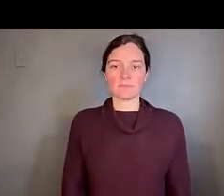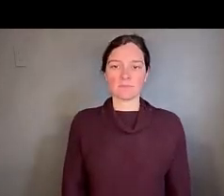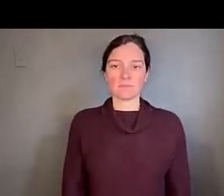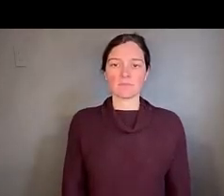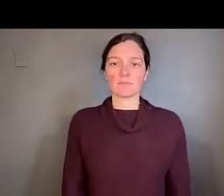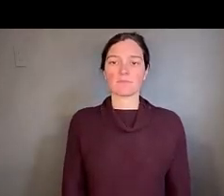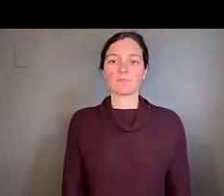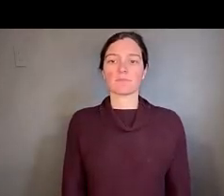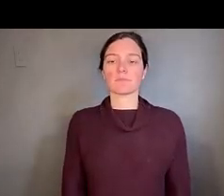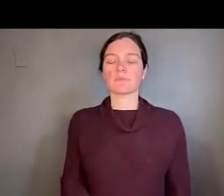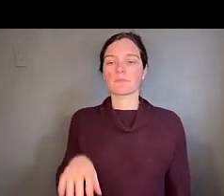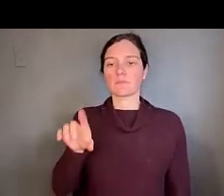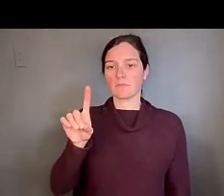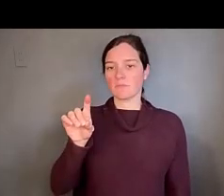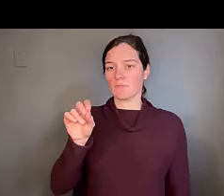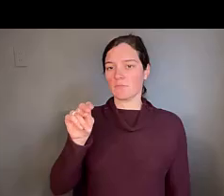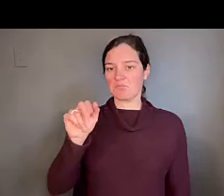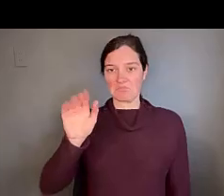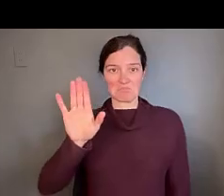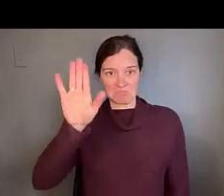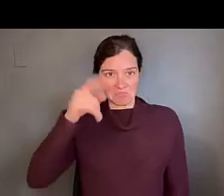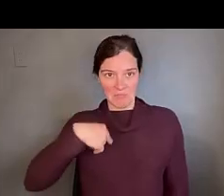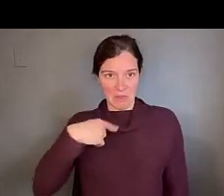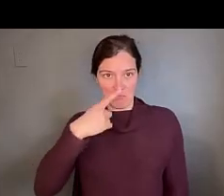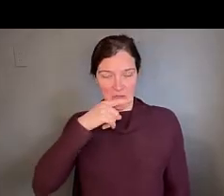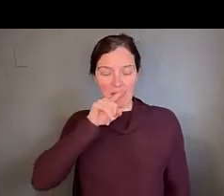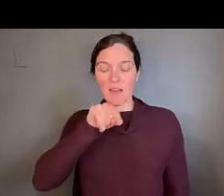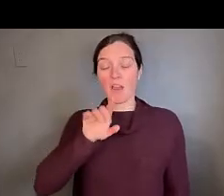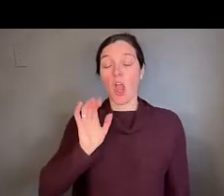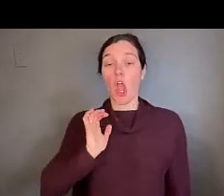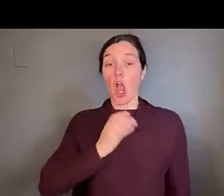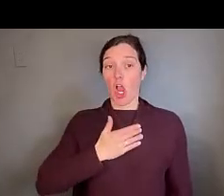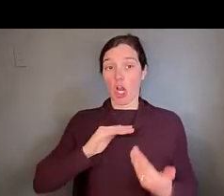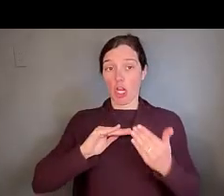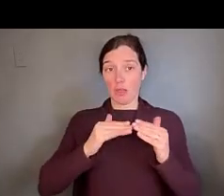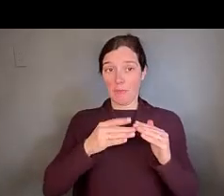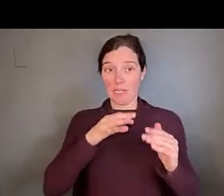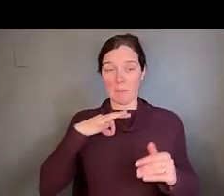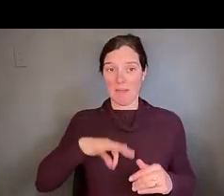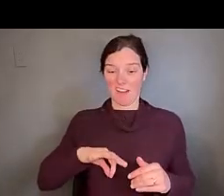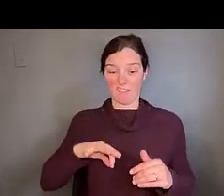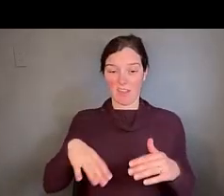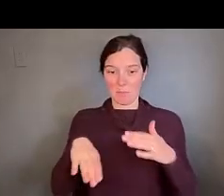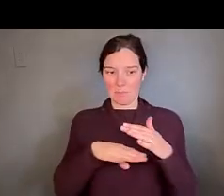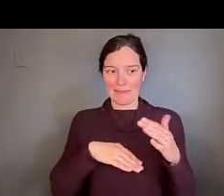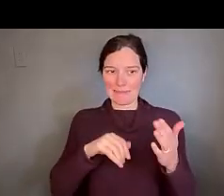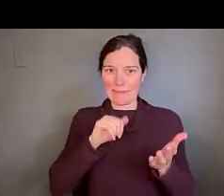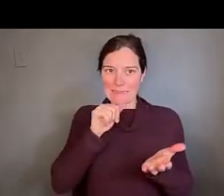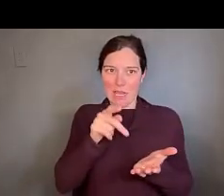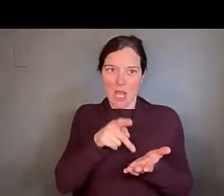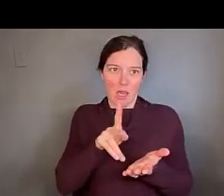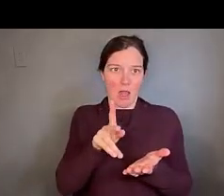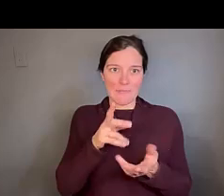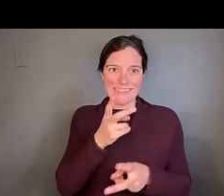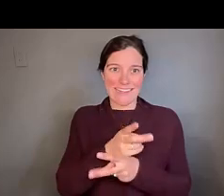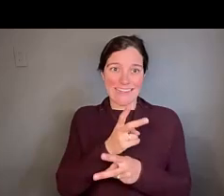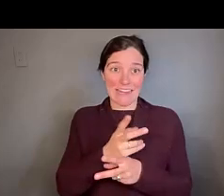I mean, Kim, I'll kick in. I mean, our community benefit is essentially uncompensated care.